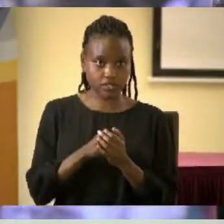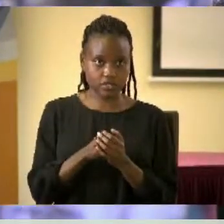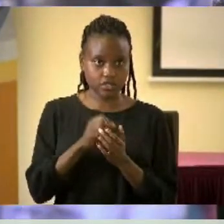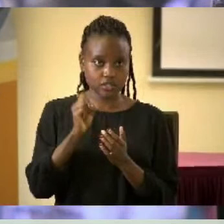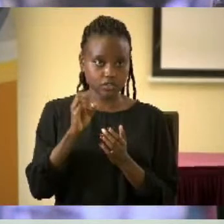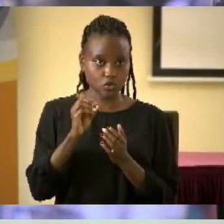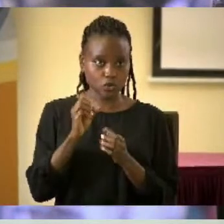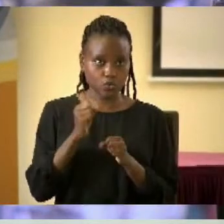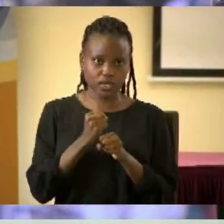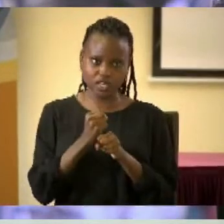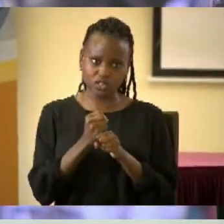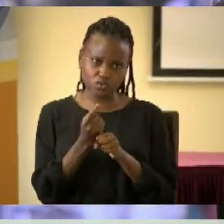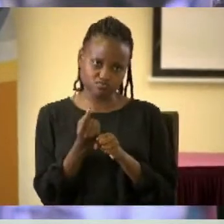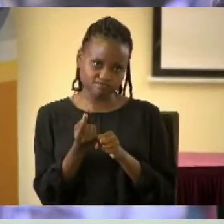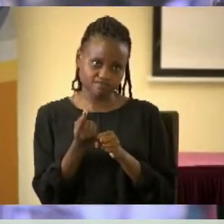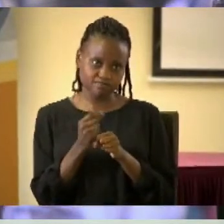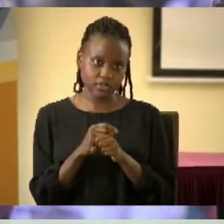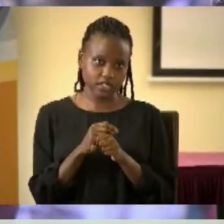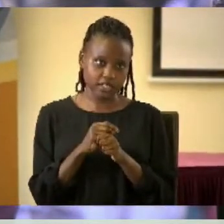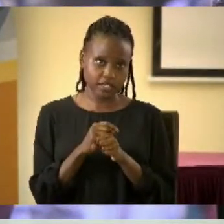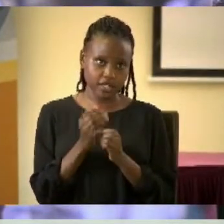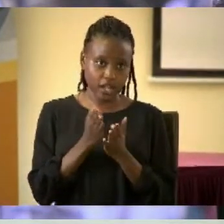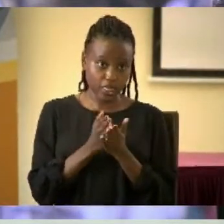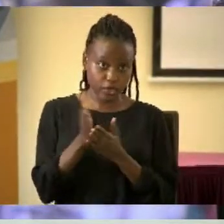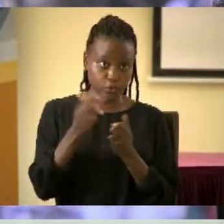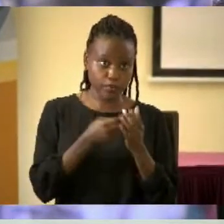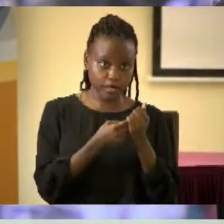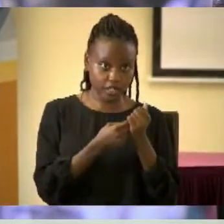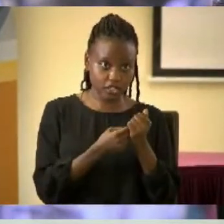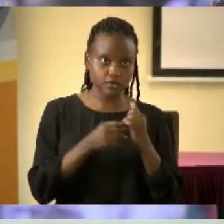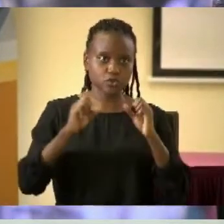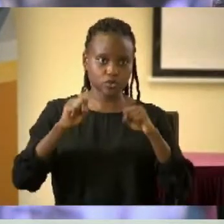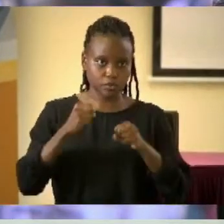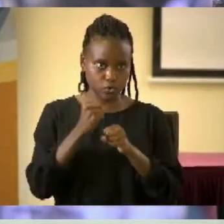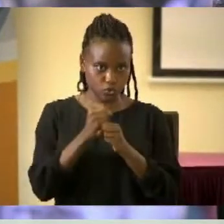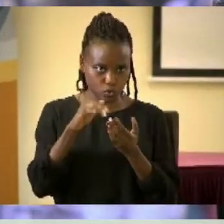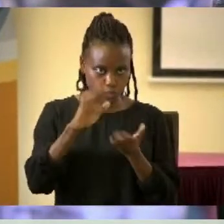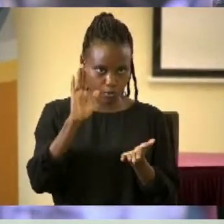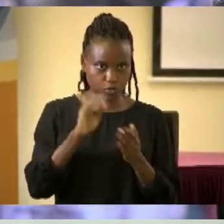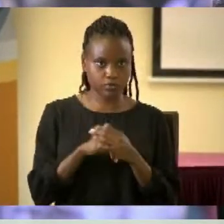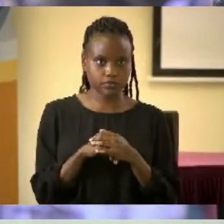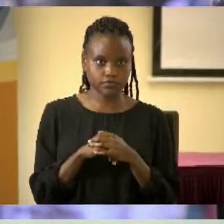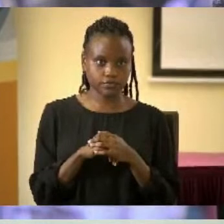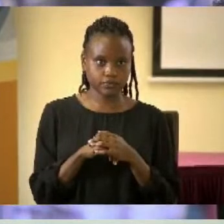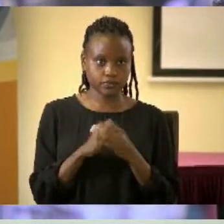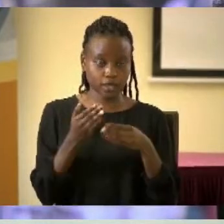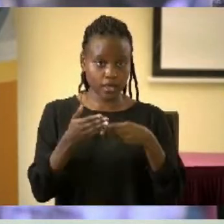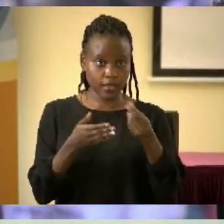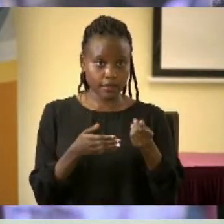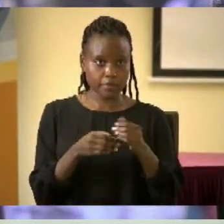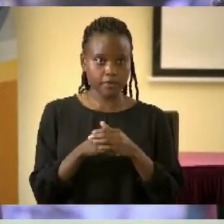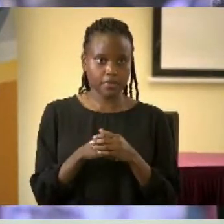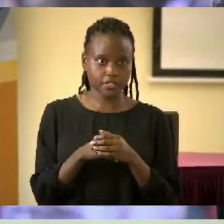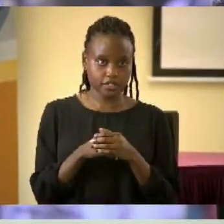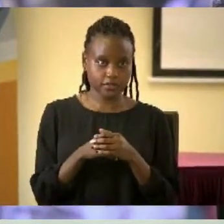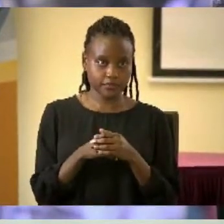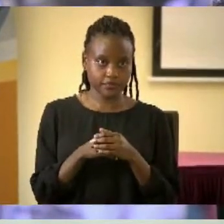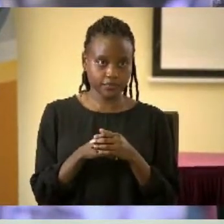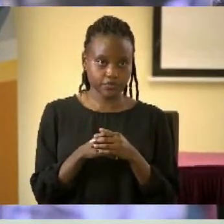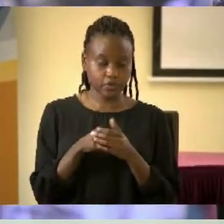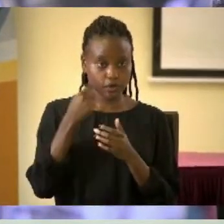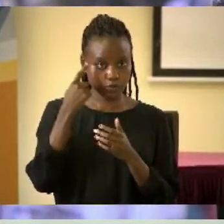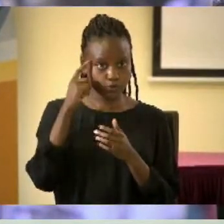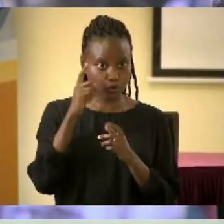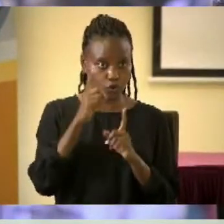do so much, but I'm sure through partnership we should be able to do more. Payment of disbursements